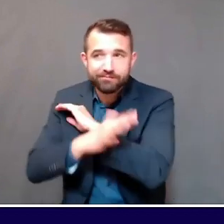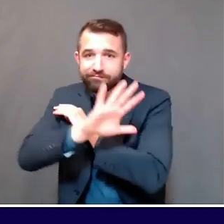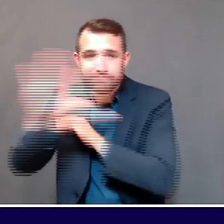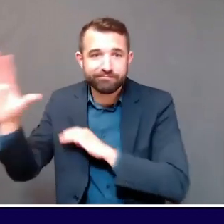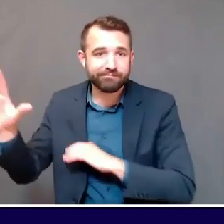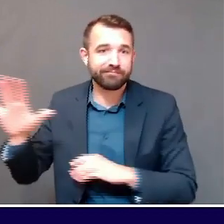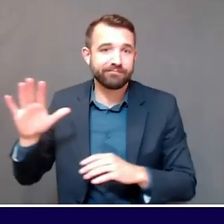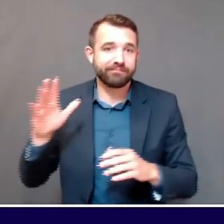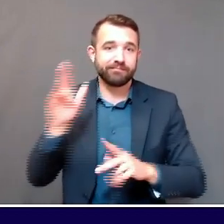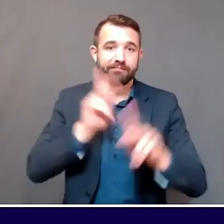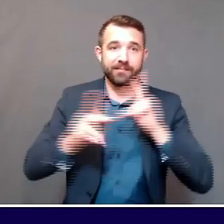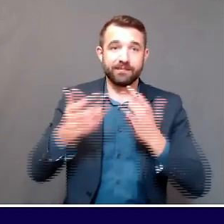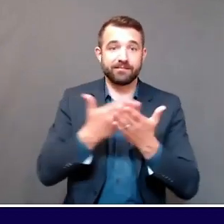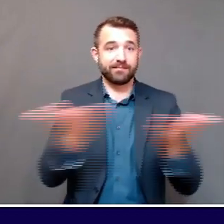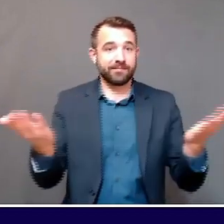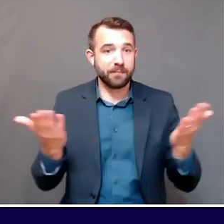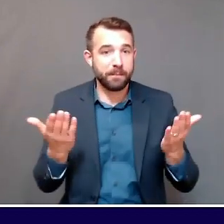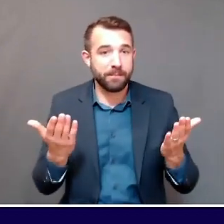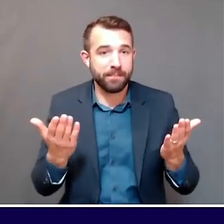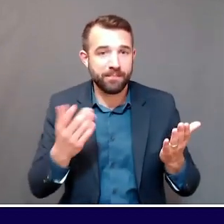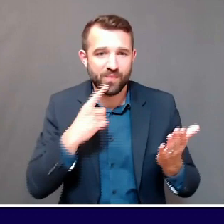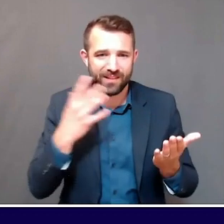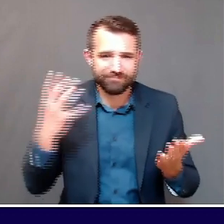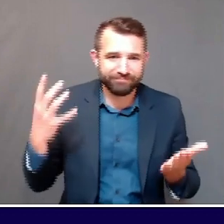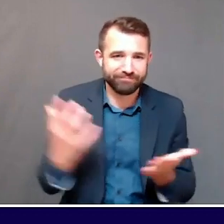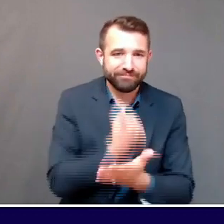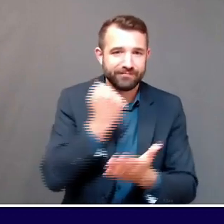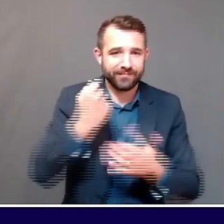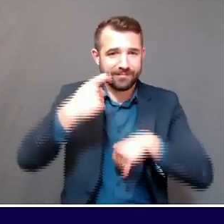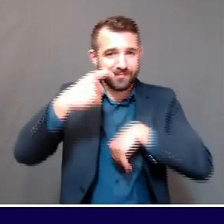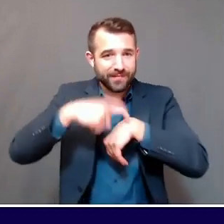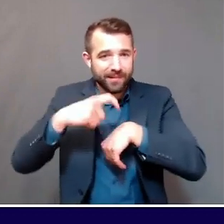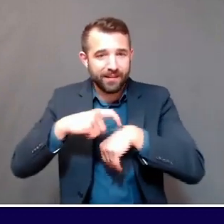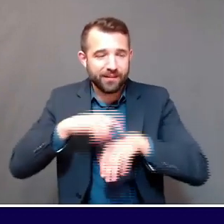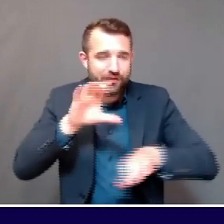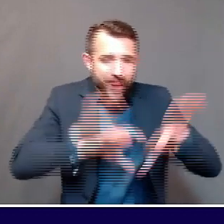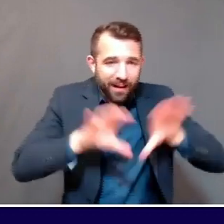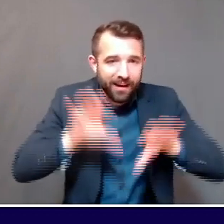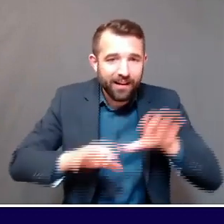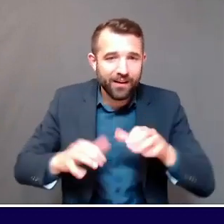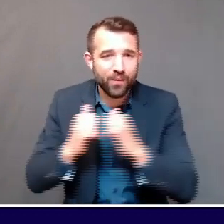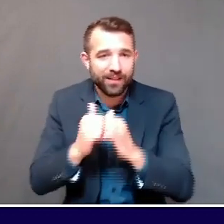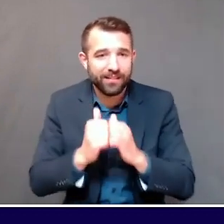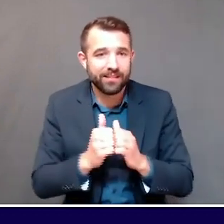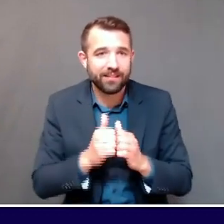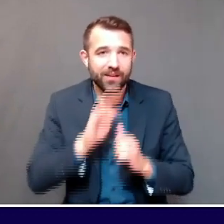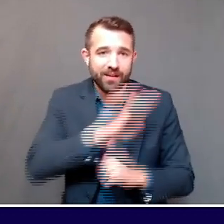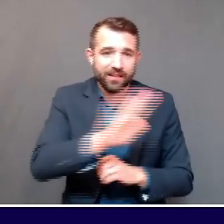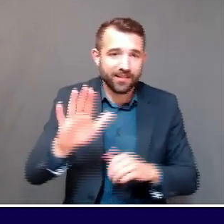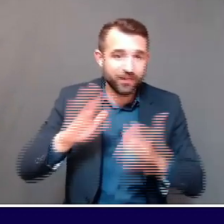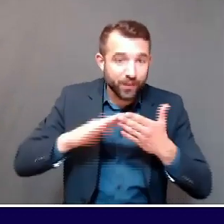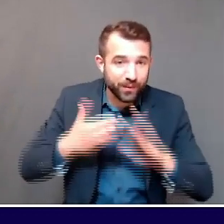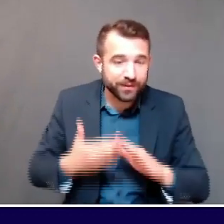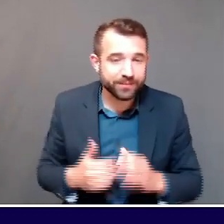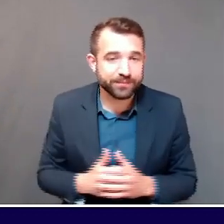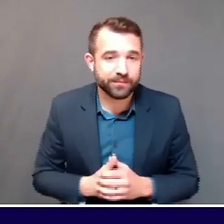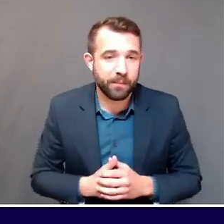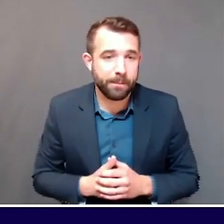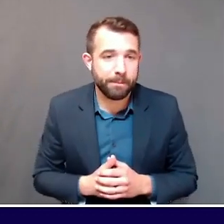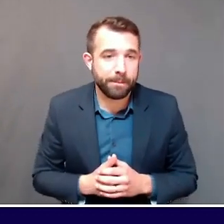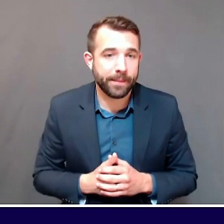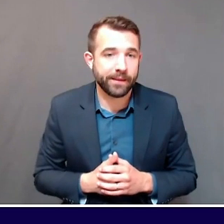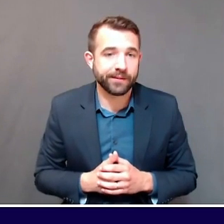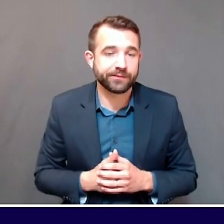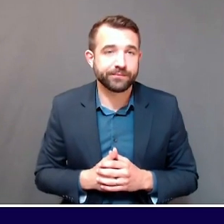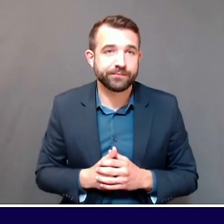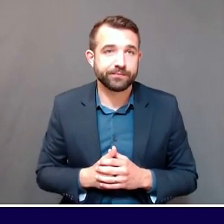moment to talk to people in their communities. I say that because a question that I've received quite at length